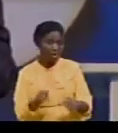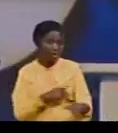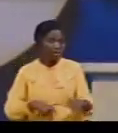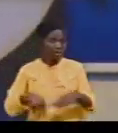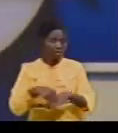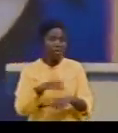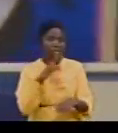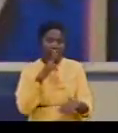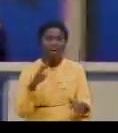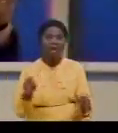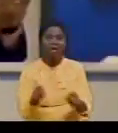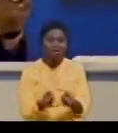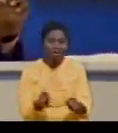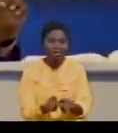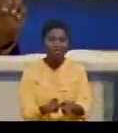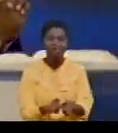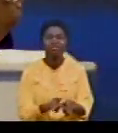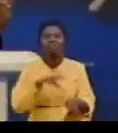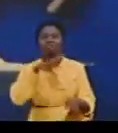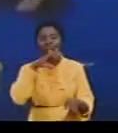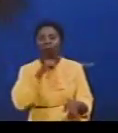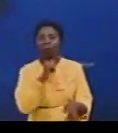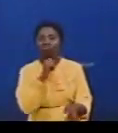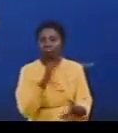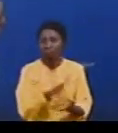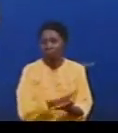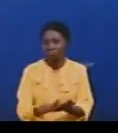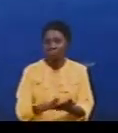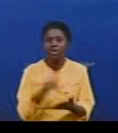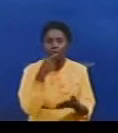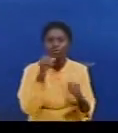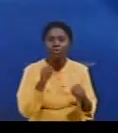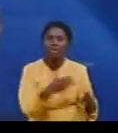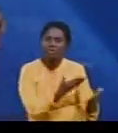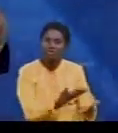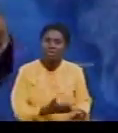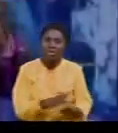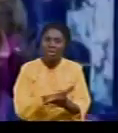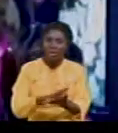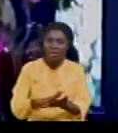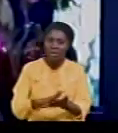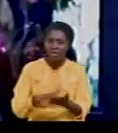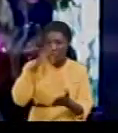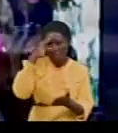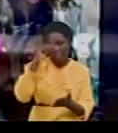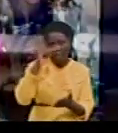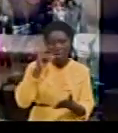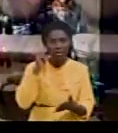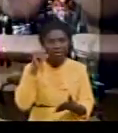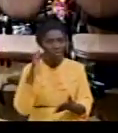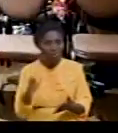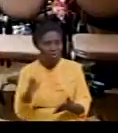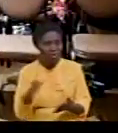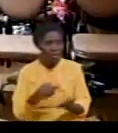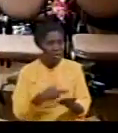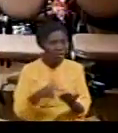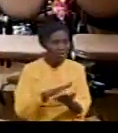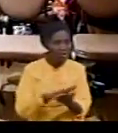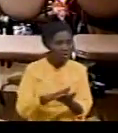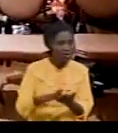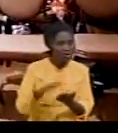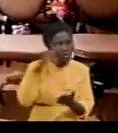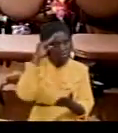unclean. Who can bring a clean man, a clean woman, a righteous